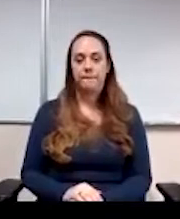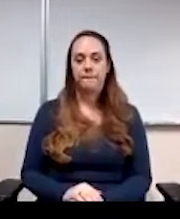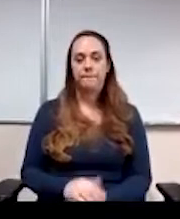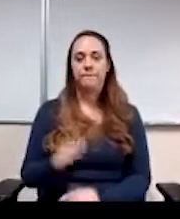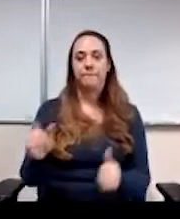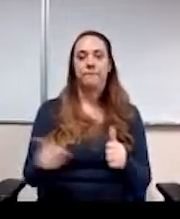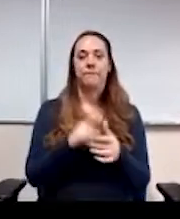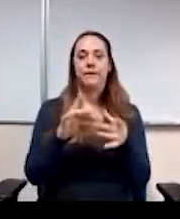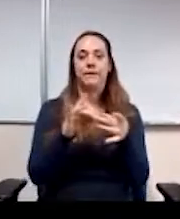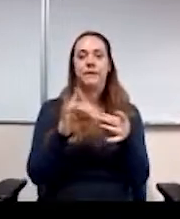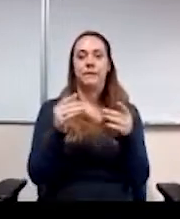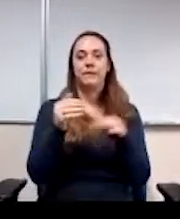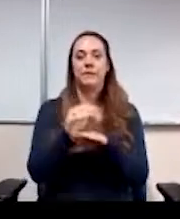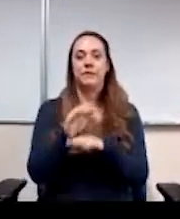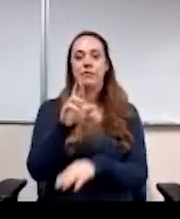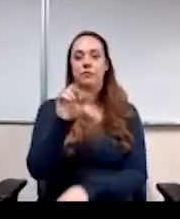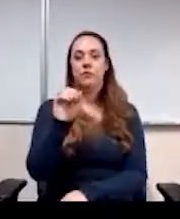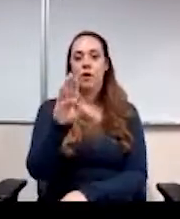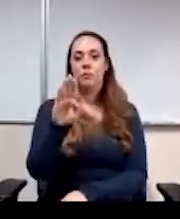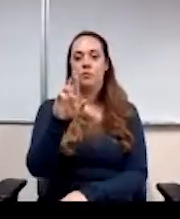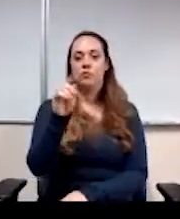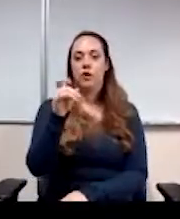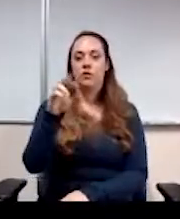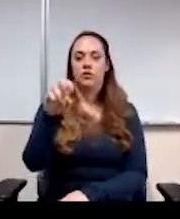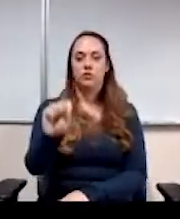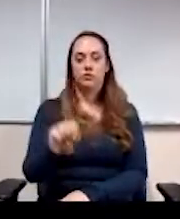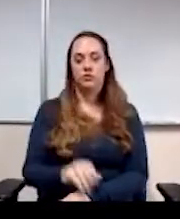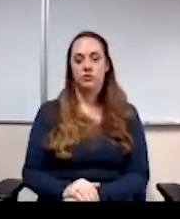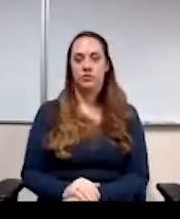Our first speaker this evening is Rob Rogers.